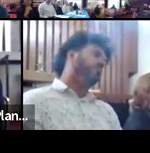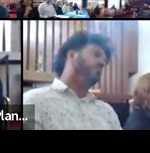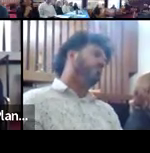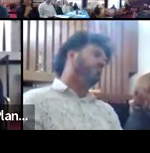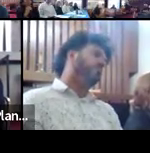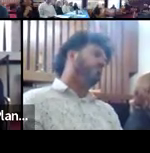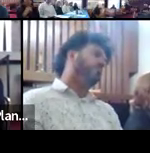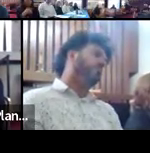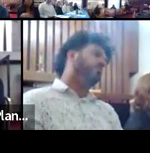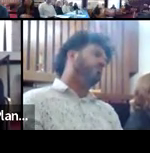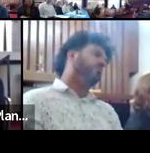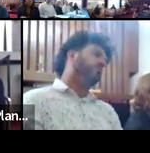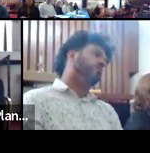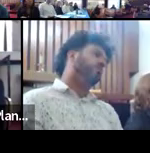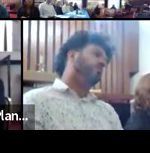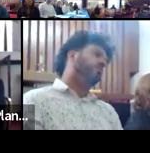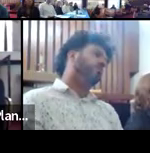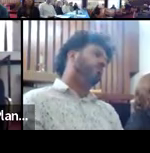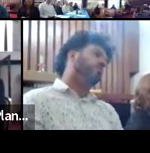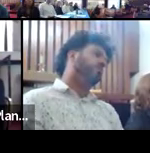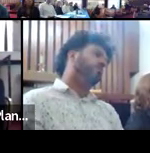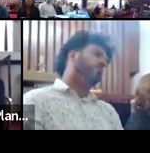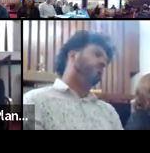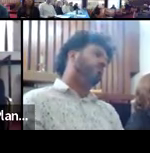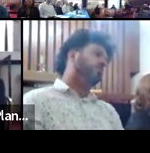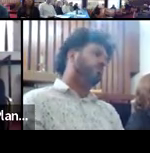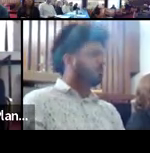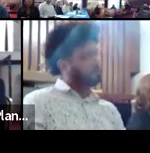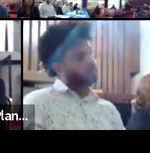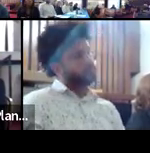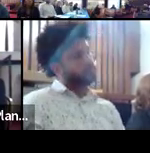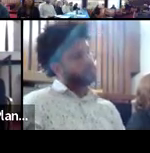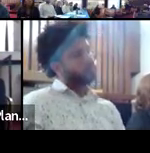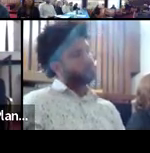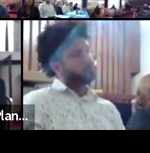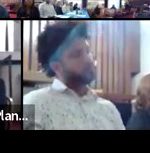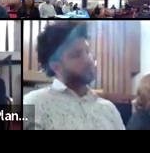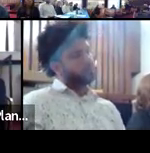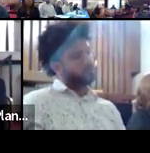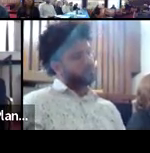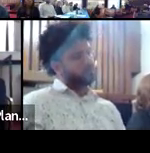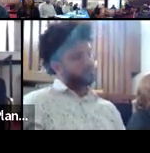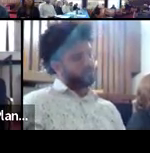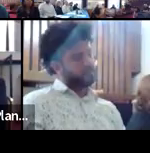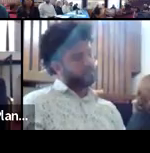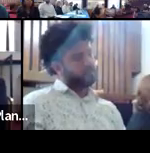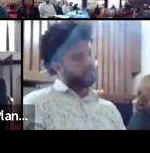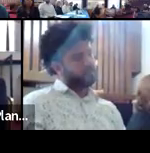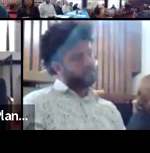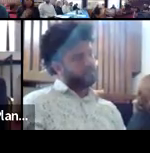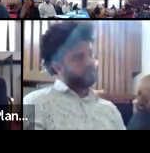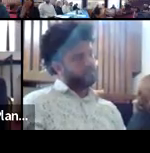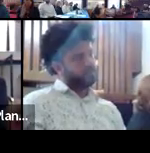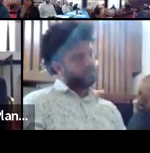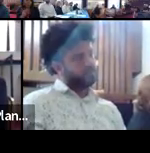issues. So to have sustainability, we're gonna need some other things like from